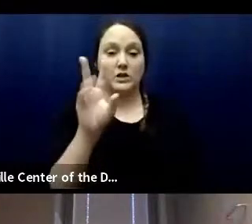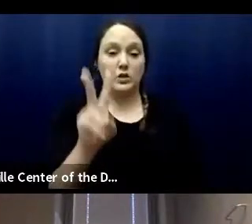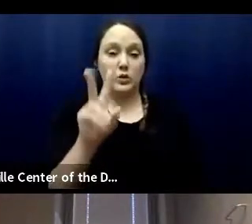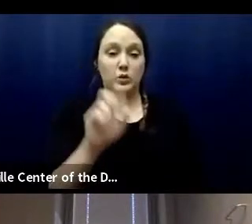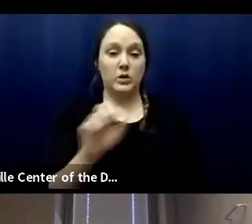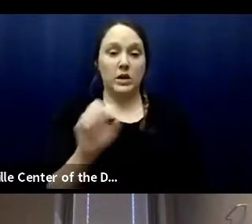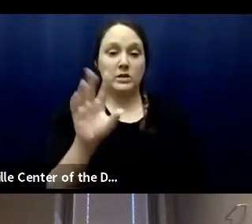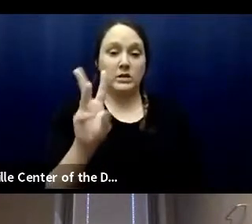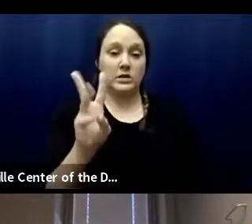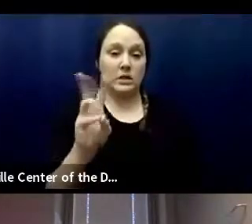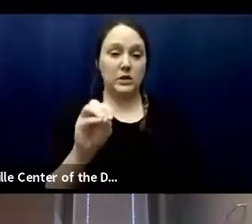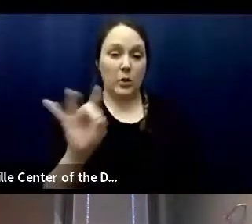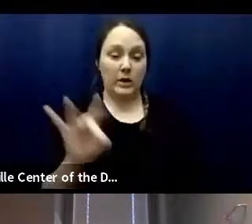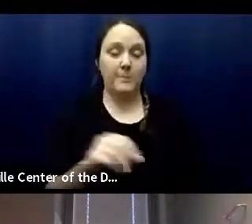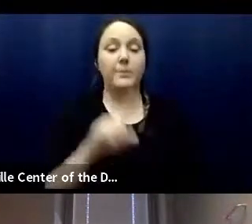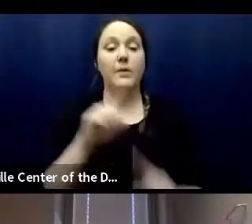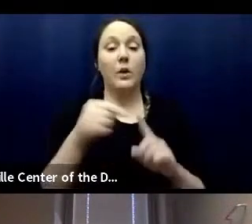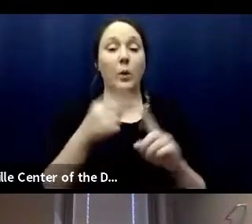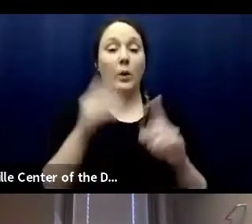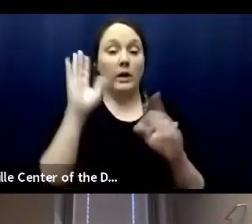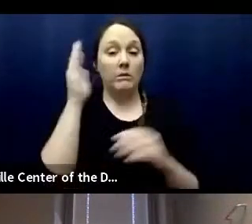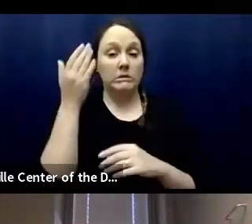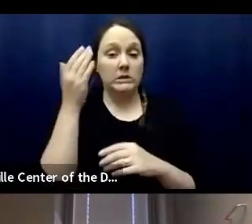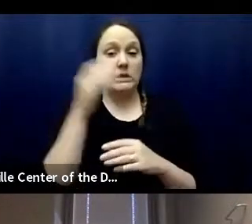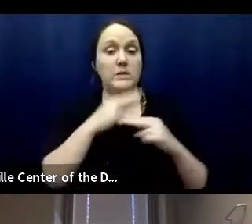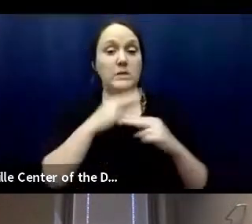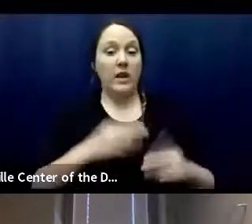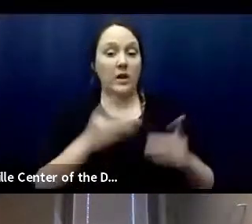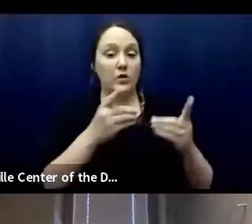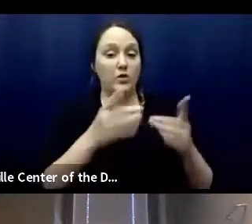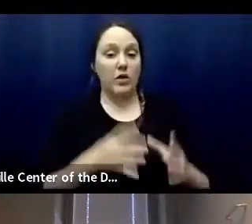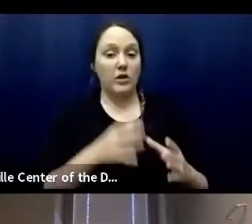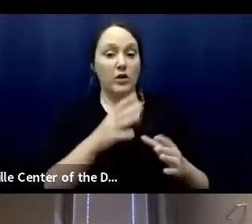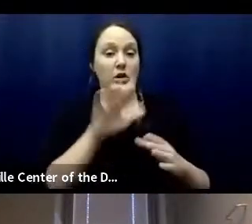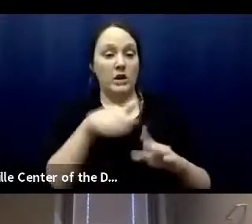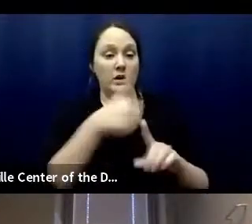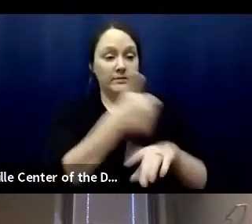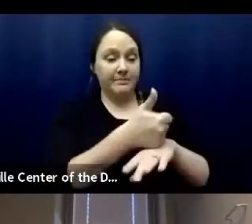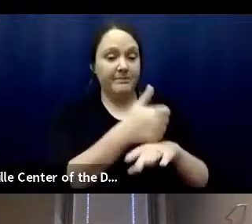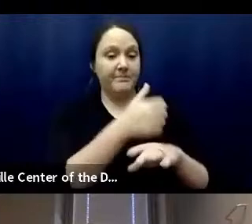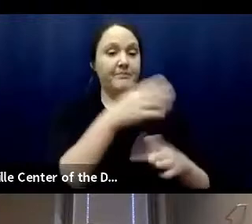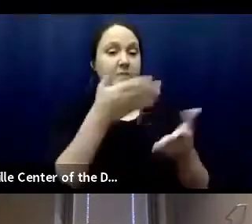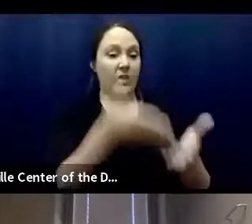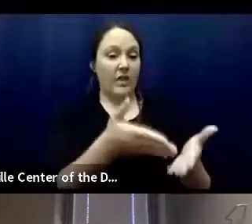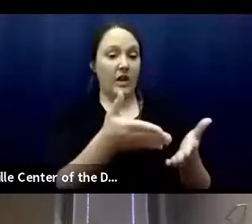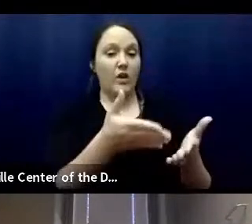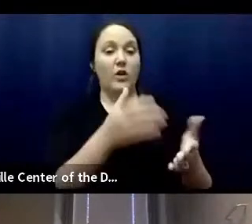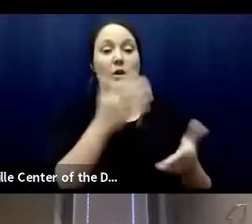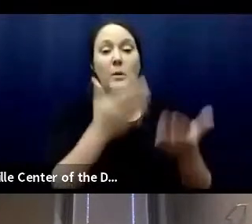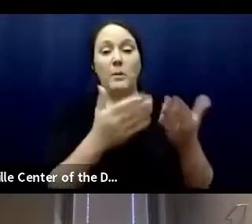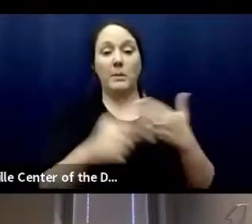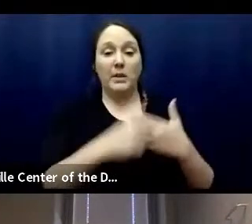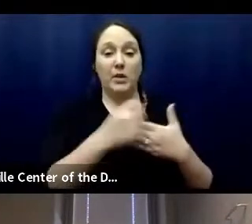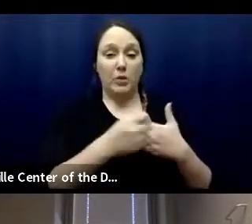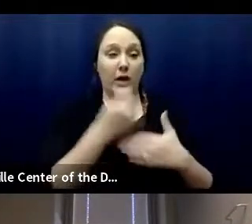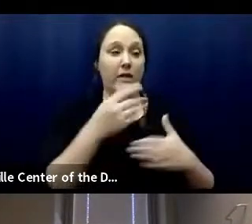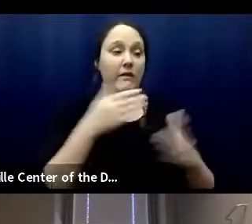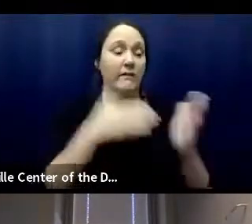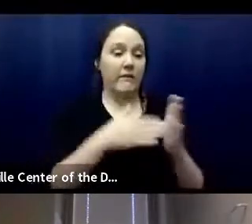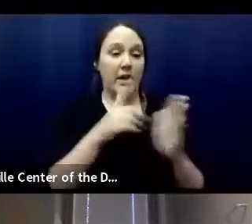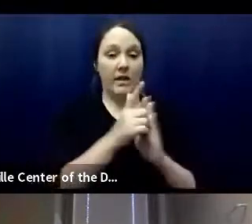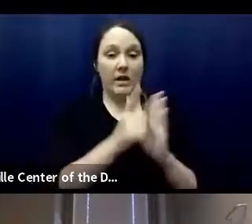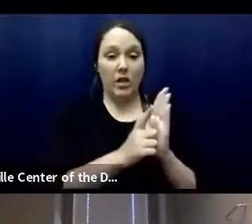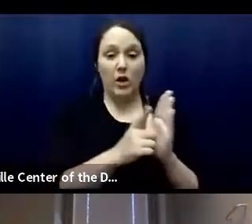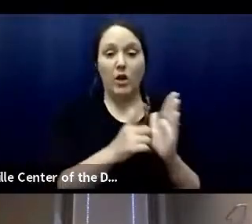68-2-608. Whenever it appears to the county health director that a condition or activity exists or is threatened that may violate laws,